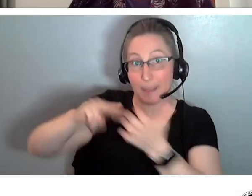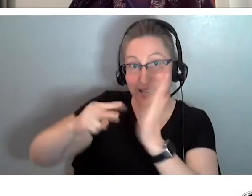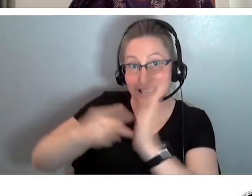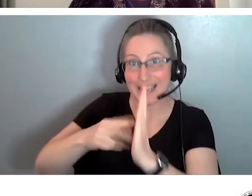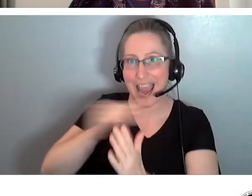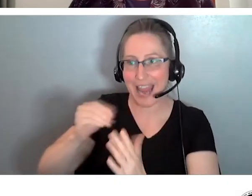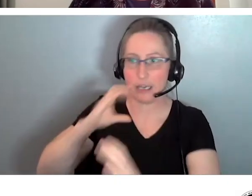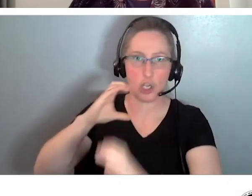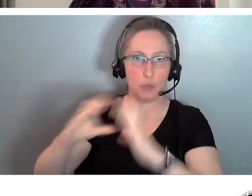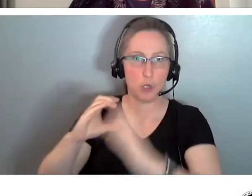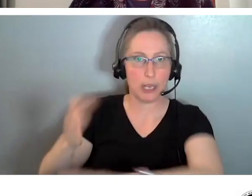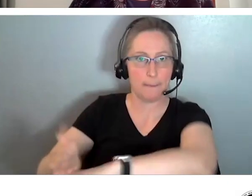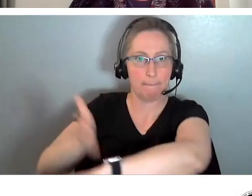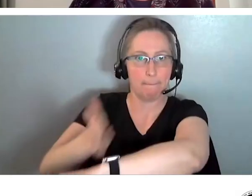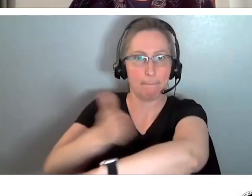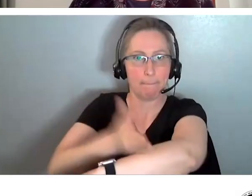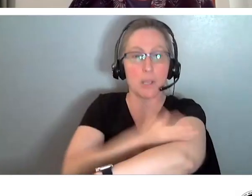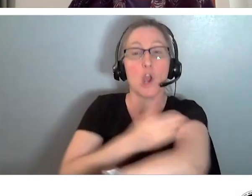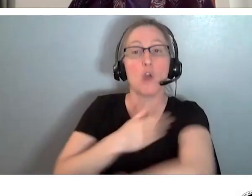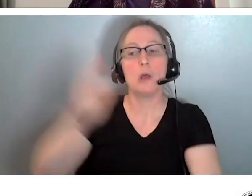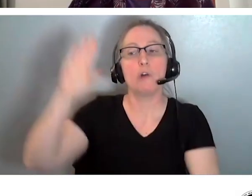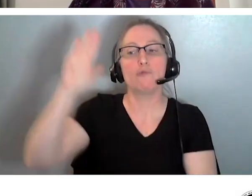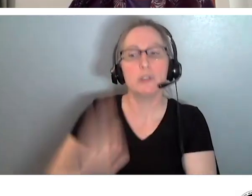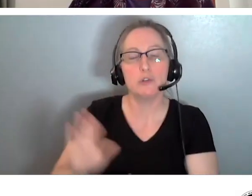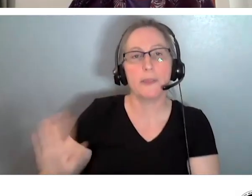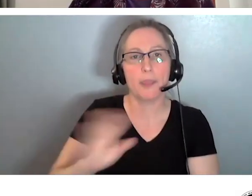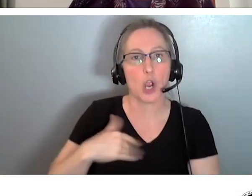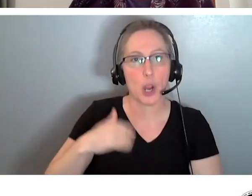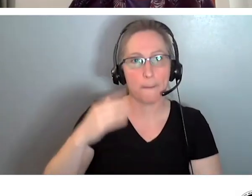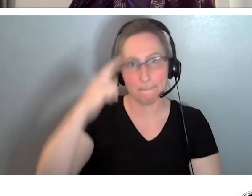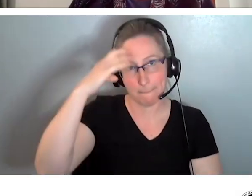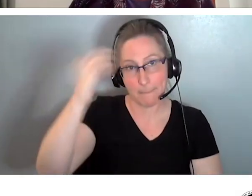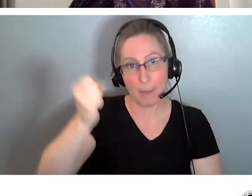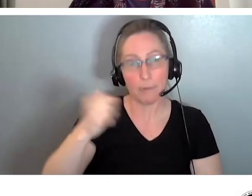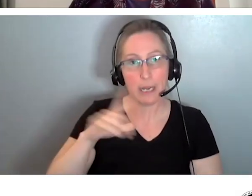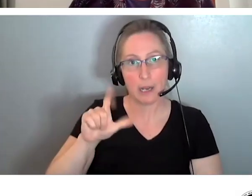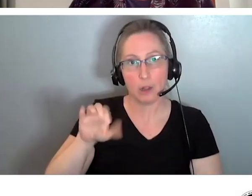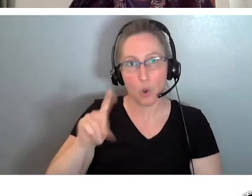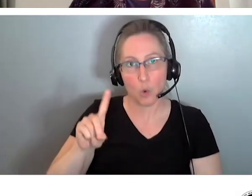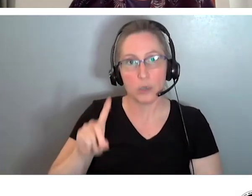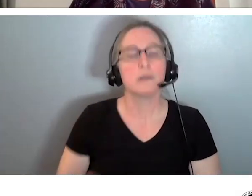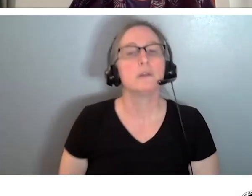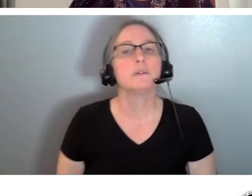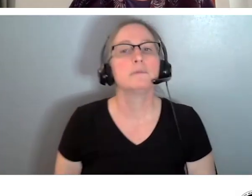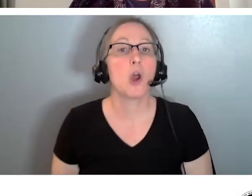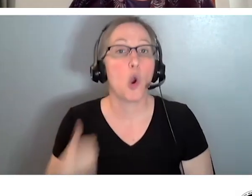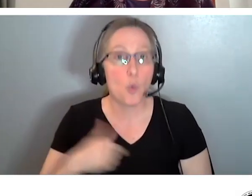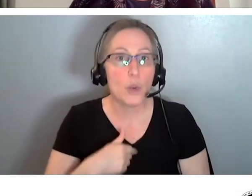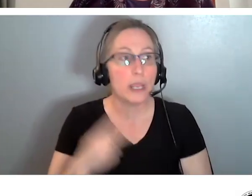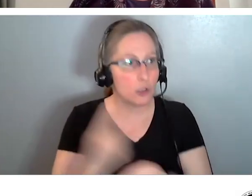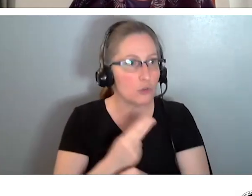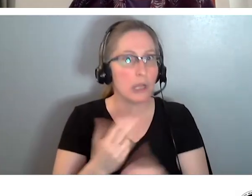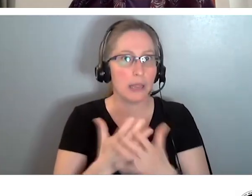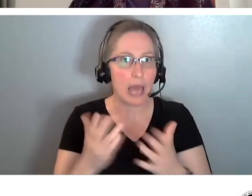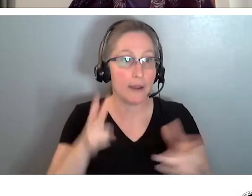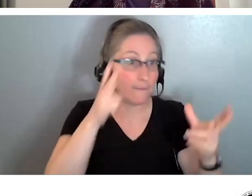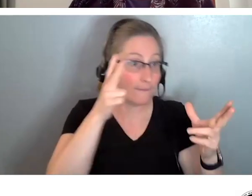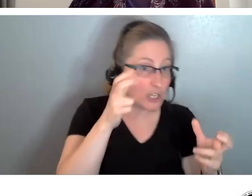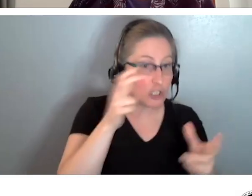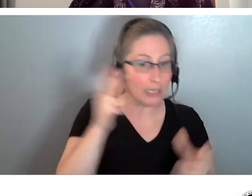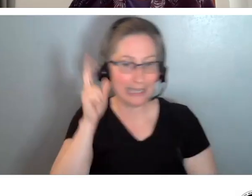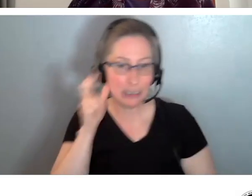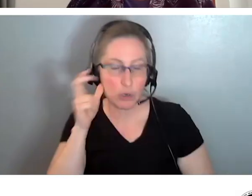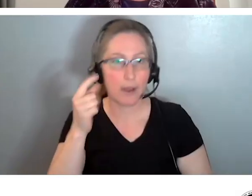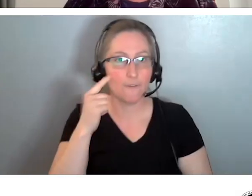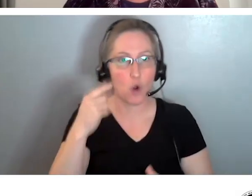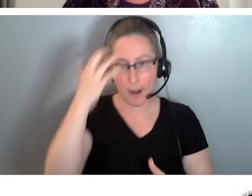It will, again, reduce memory load. You know, we use our vision and hearing a great deal to pull up memories, don't we? But we